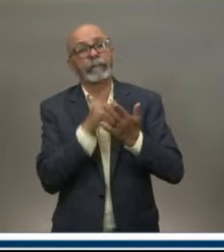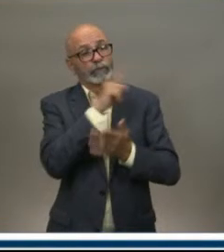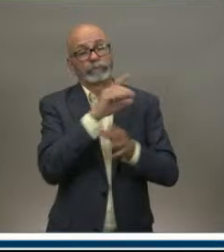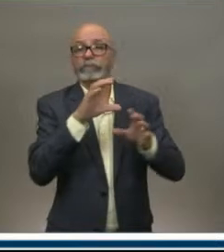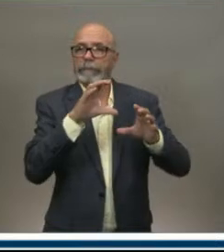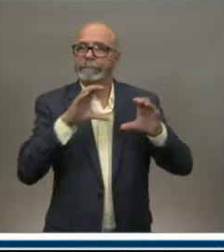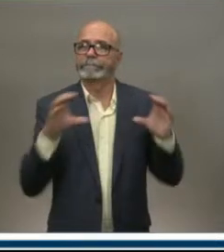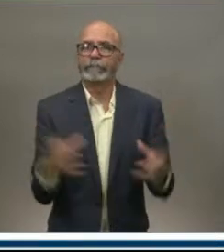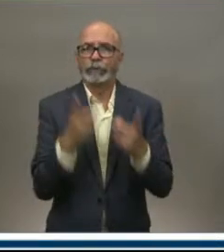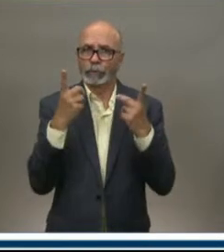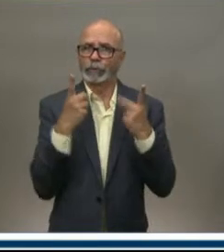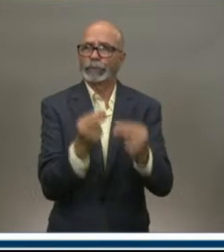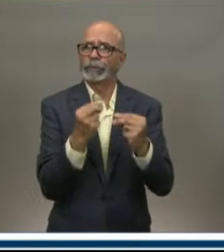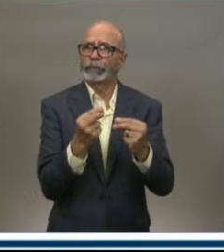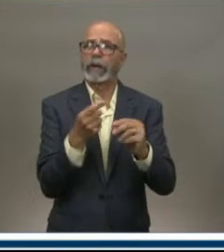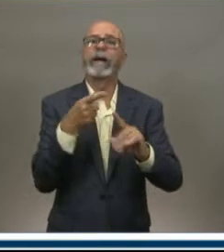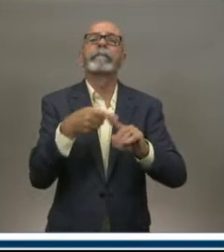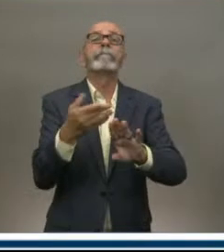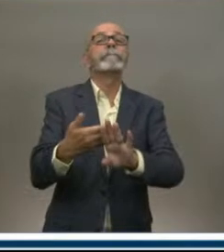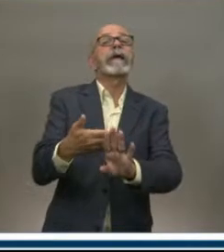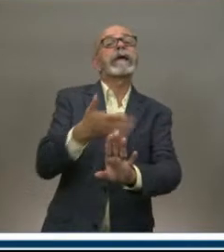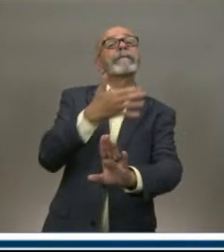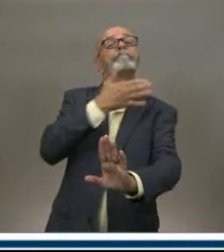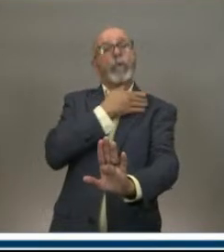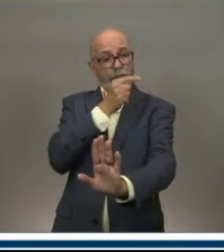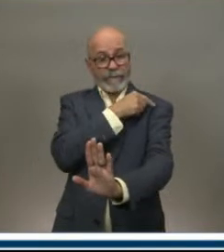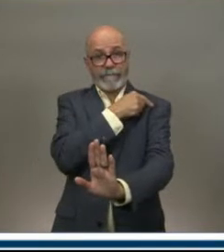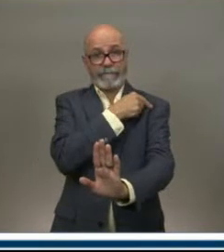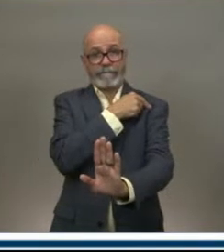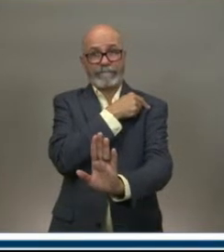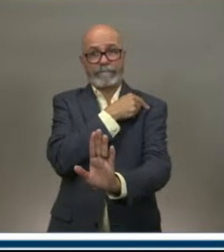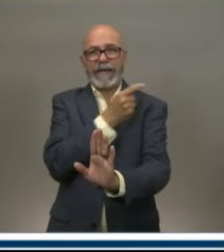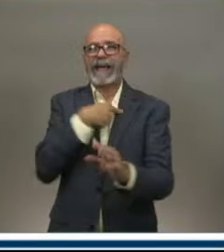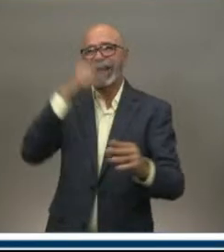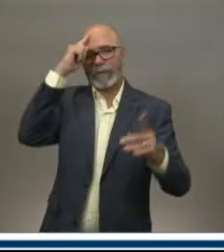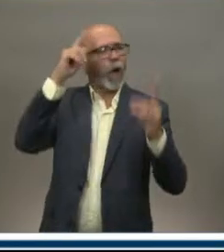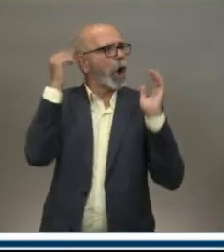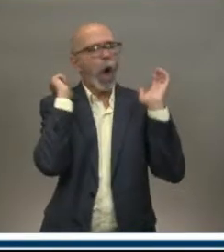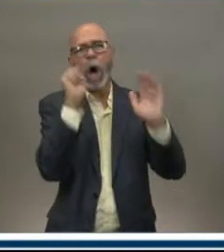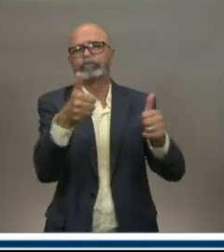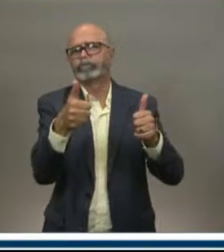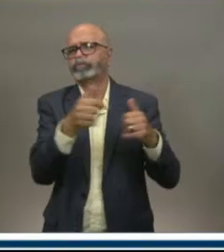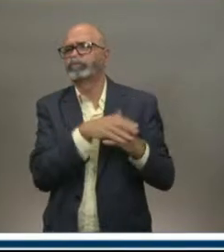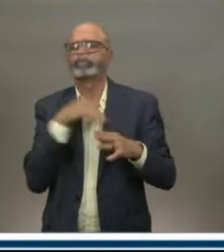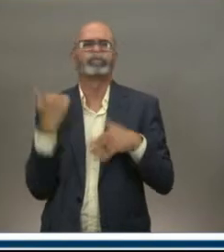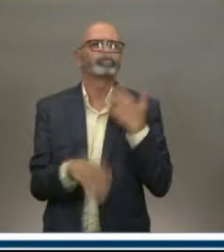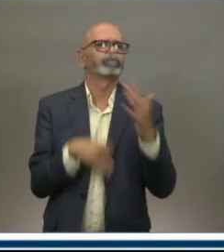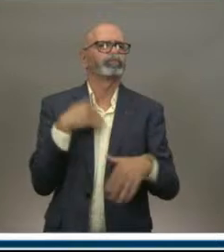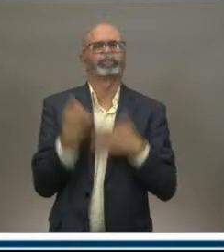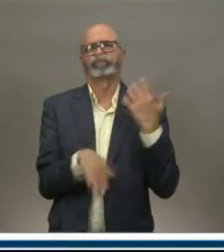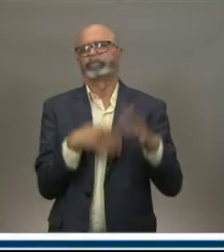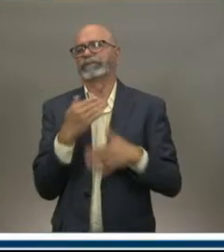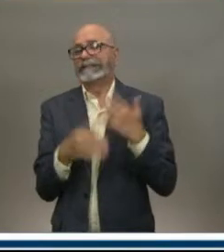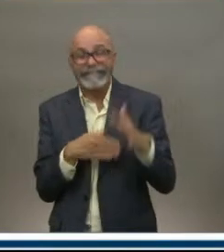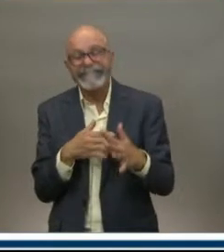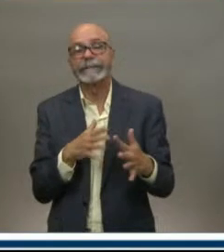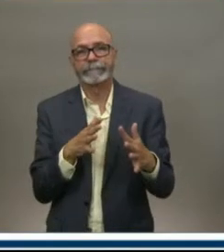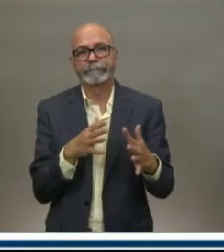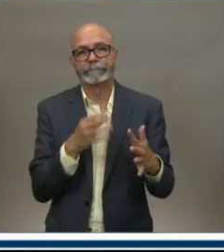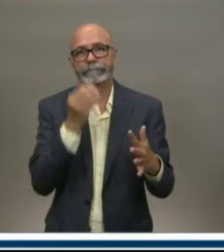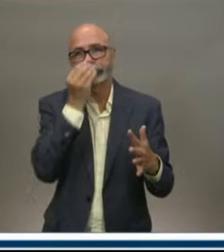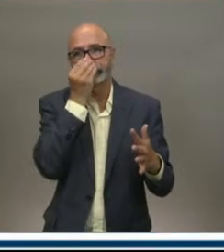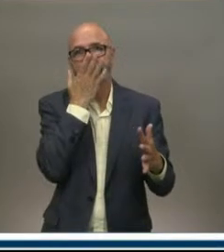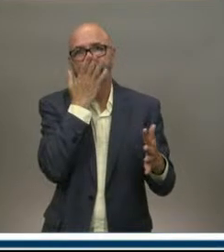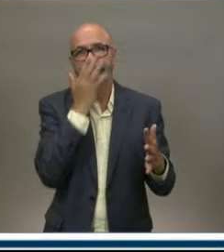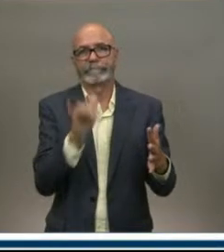previous reviews and what we thought were best practices, they've identified as having some unintended consequences. And